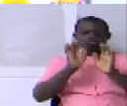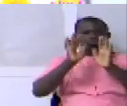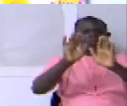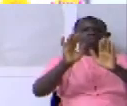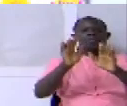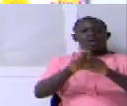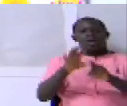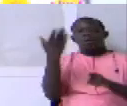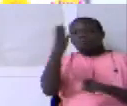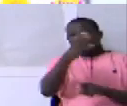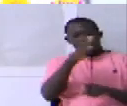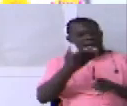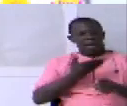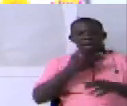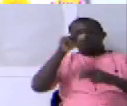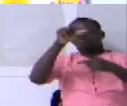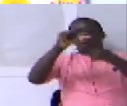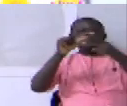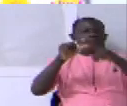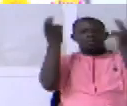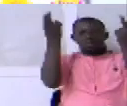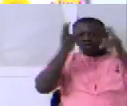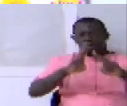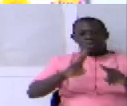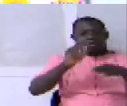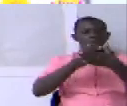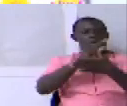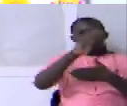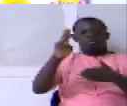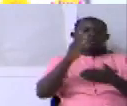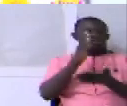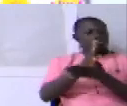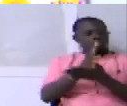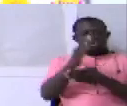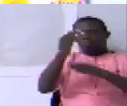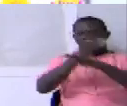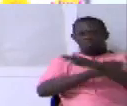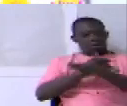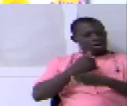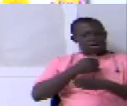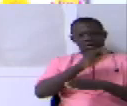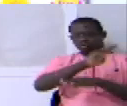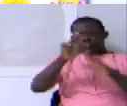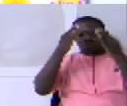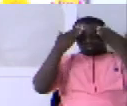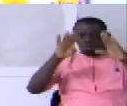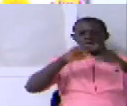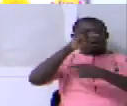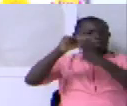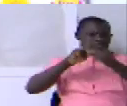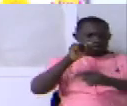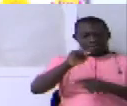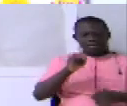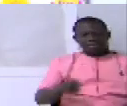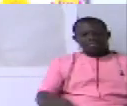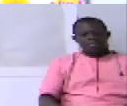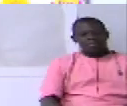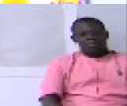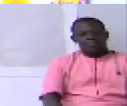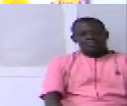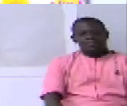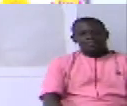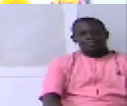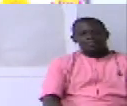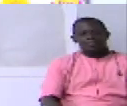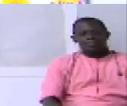act itself was not clearly meant to me. Ndema amanko mako ka foko abelua to nyamin wa atije